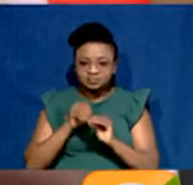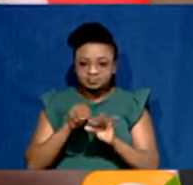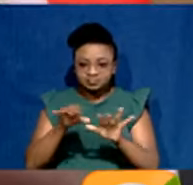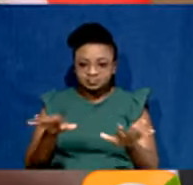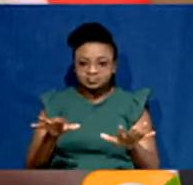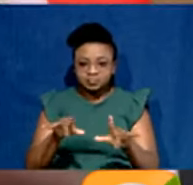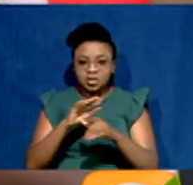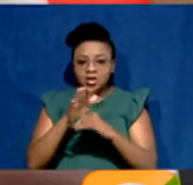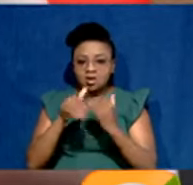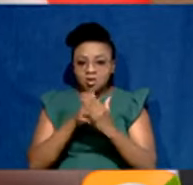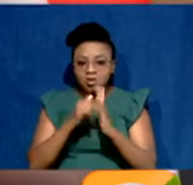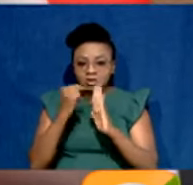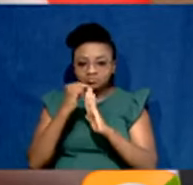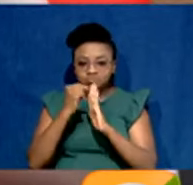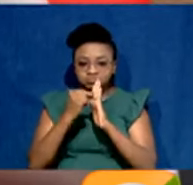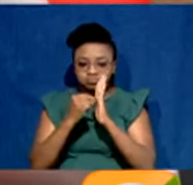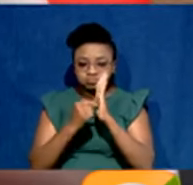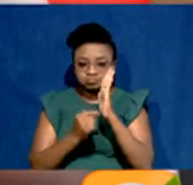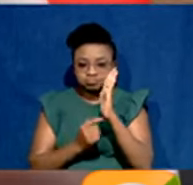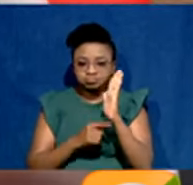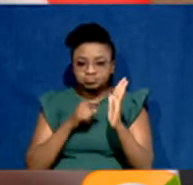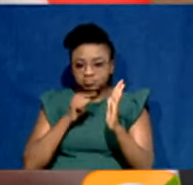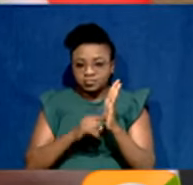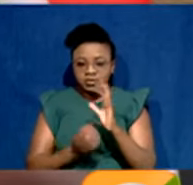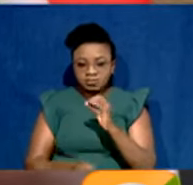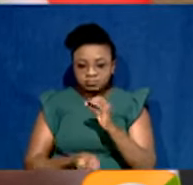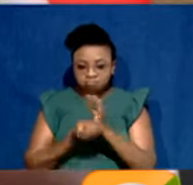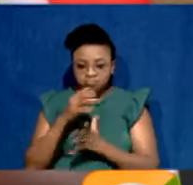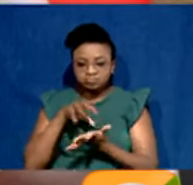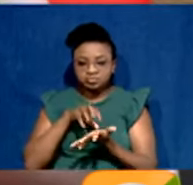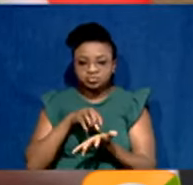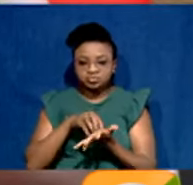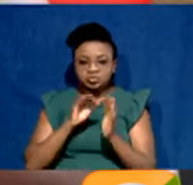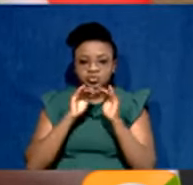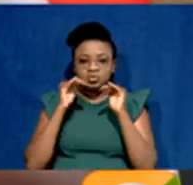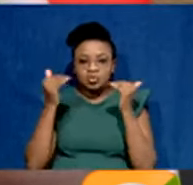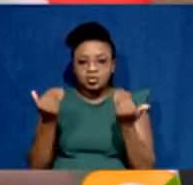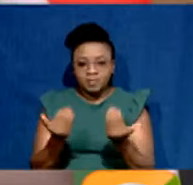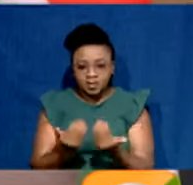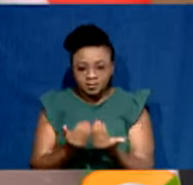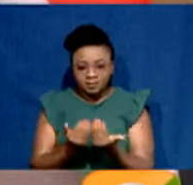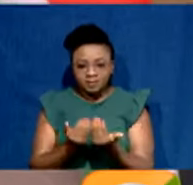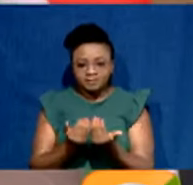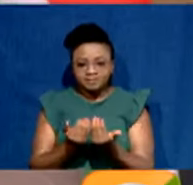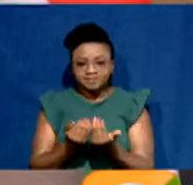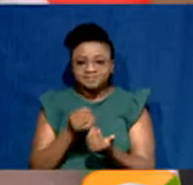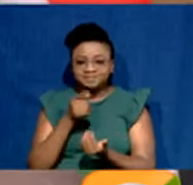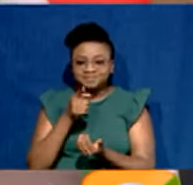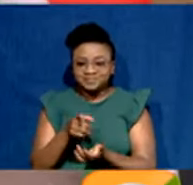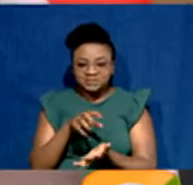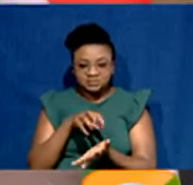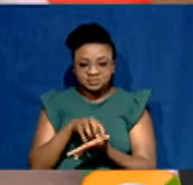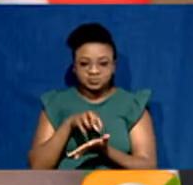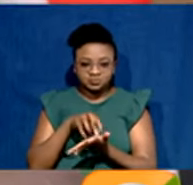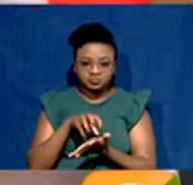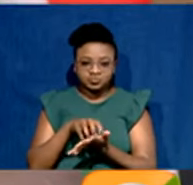factors combined to create a situation globally that